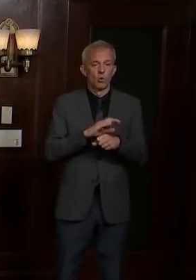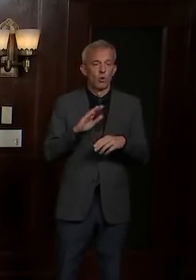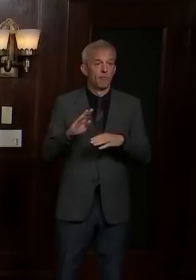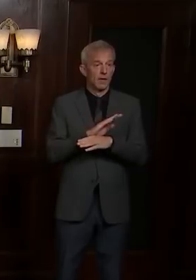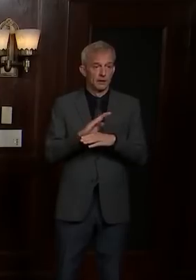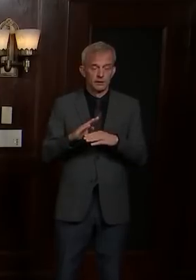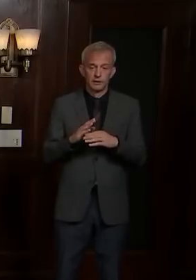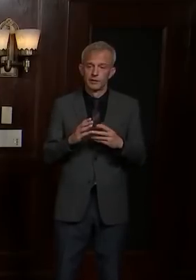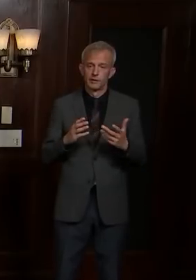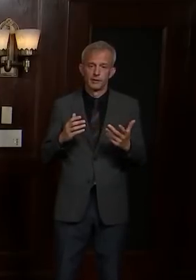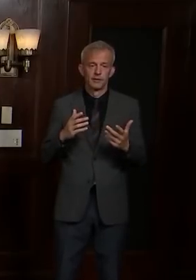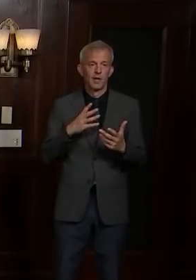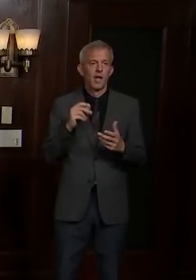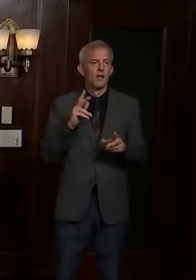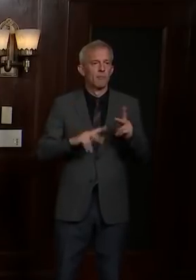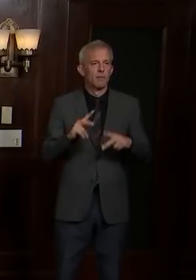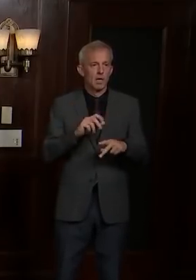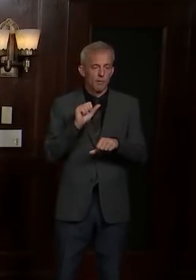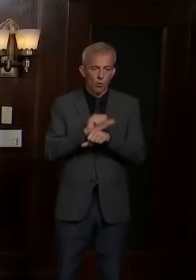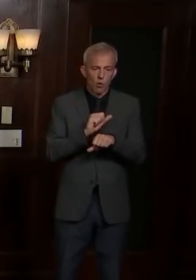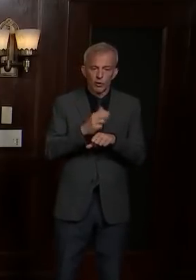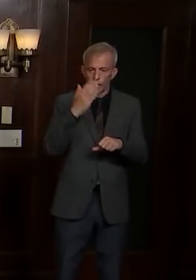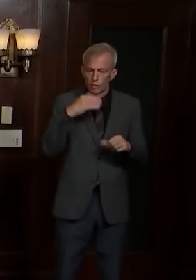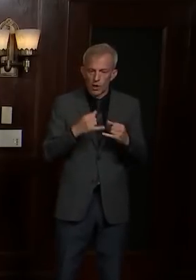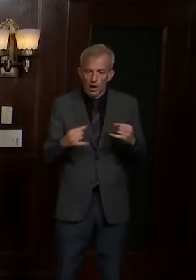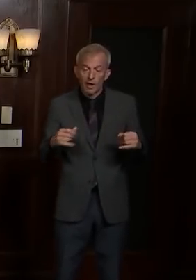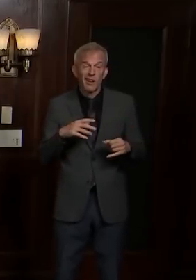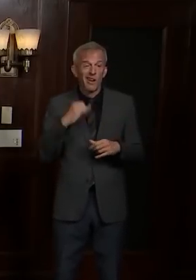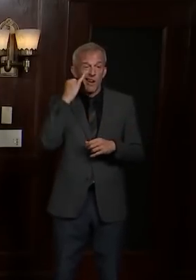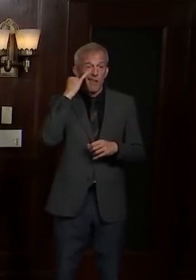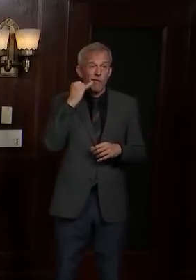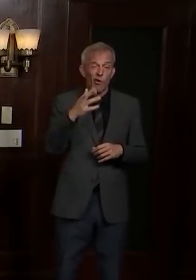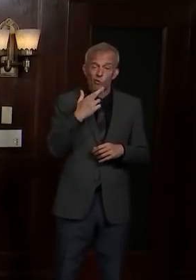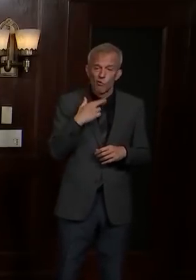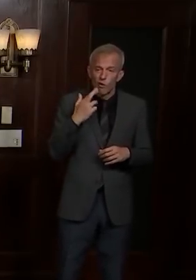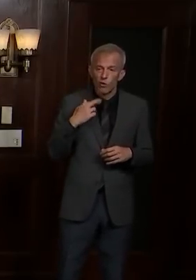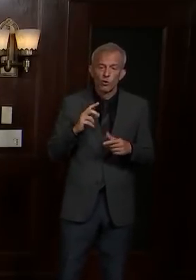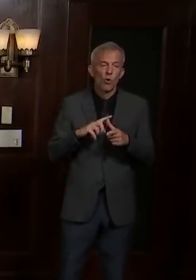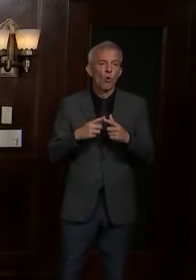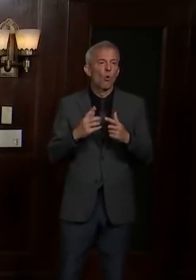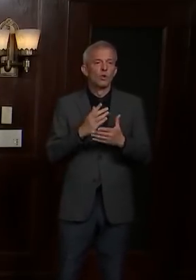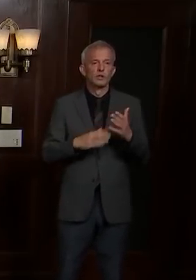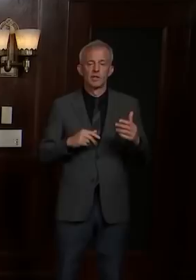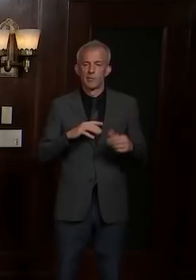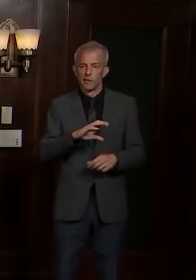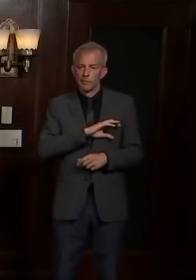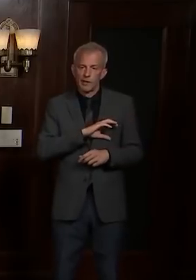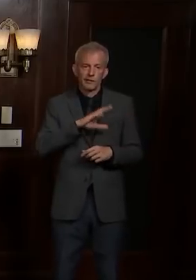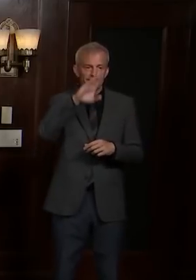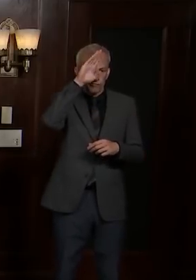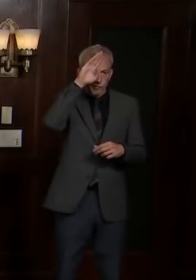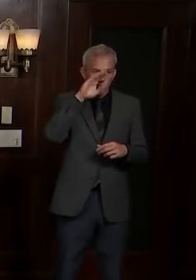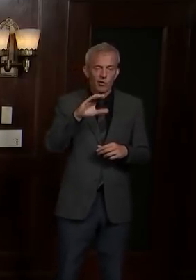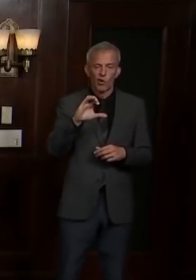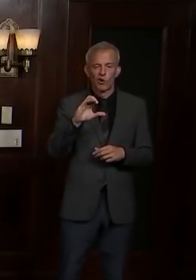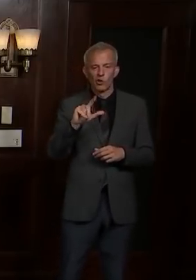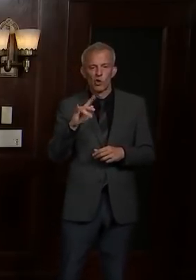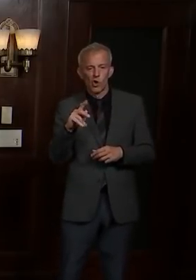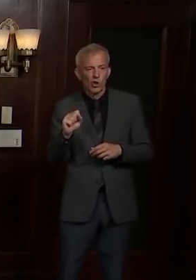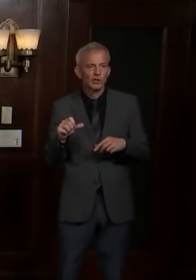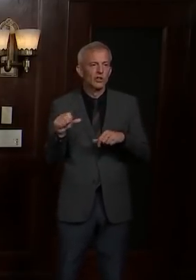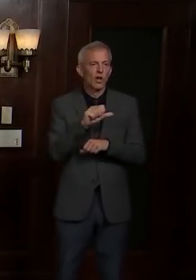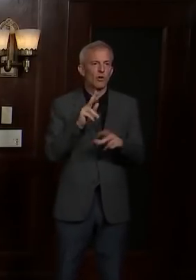those workers that are on the front line, whether it's our restaurants that you're ordering from, or some of our first responders and clerks and others who